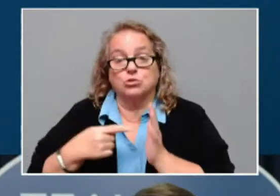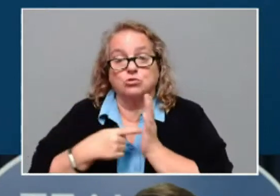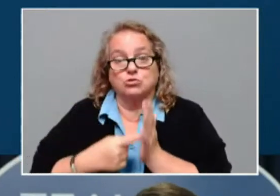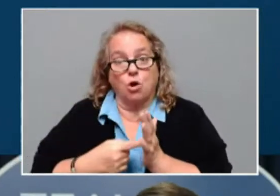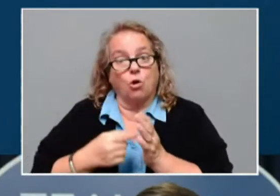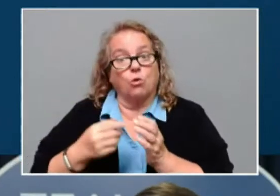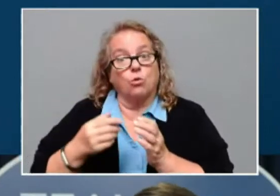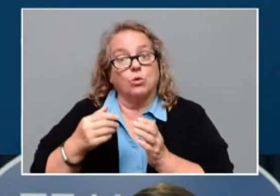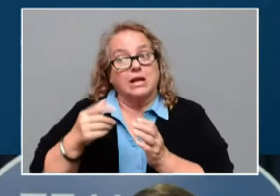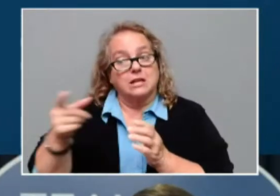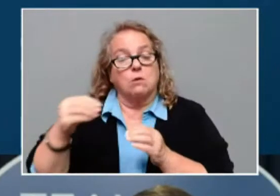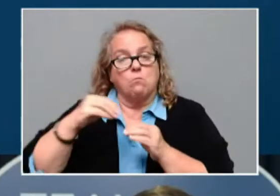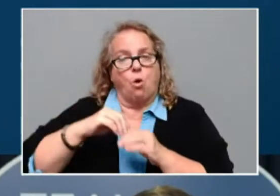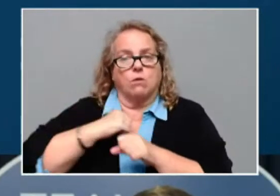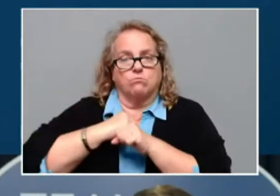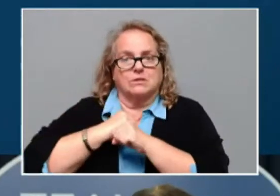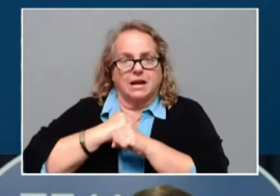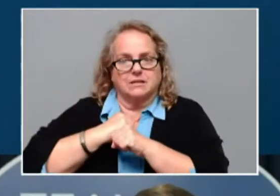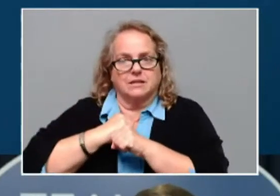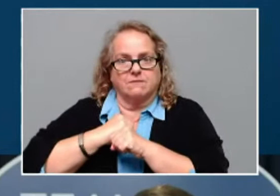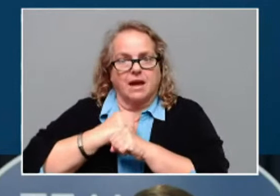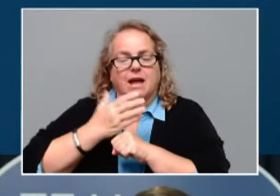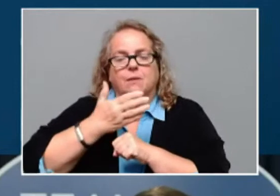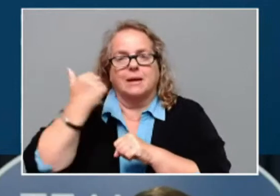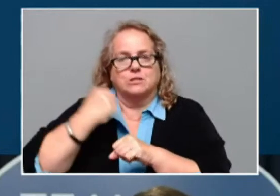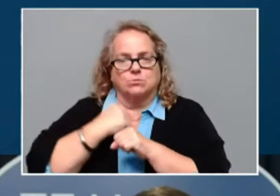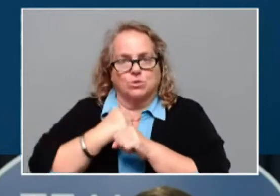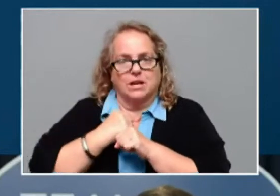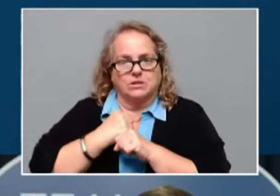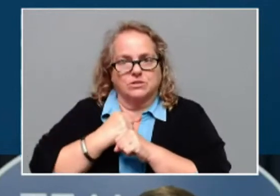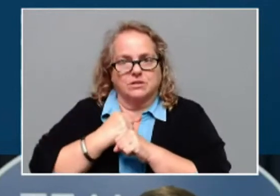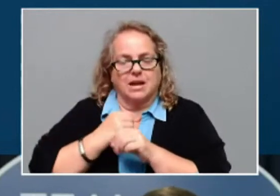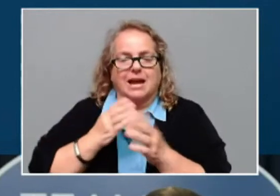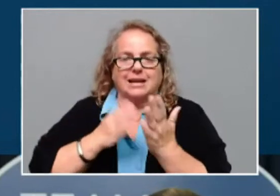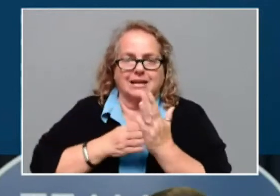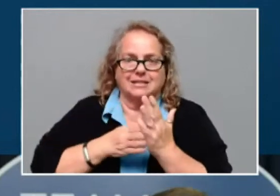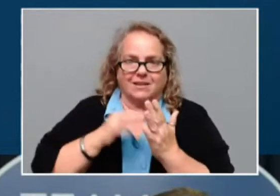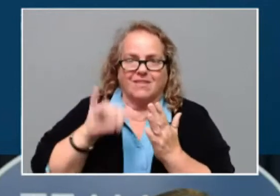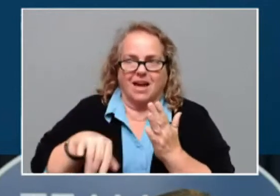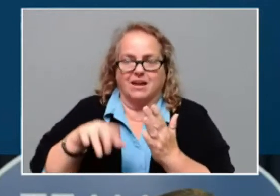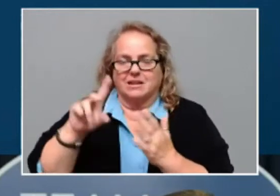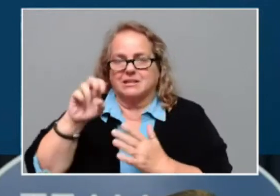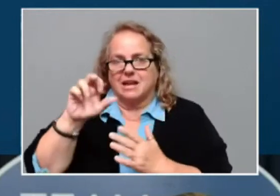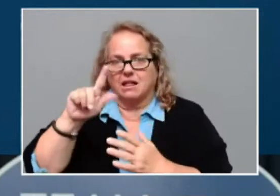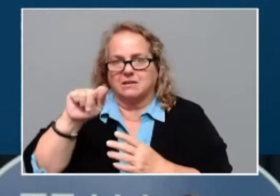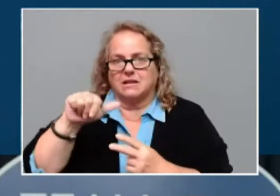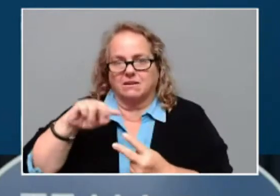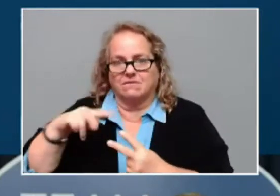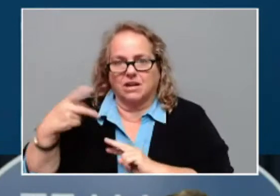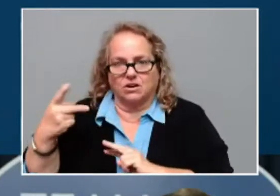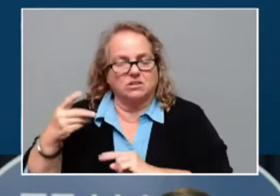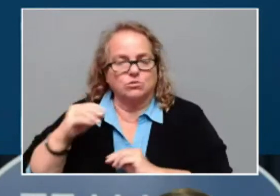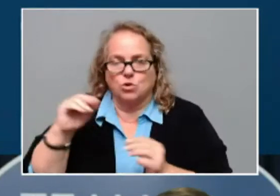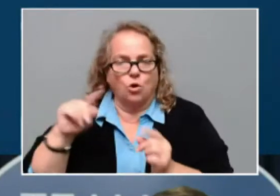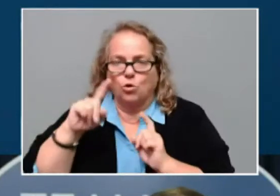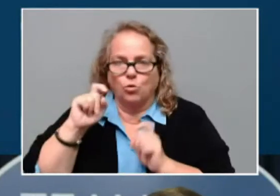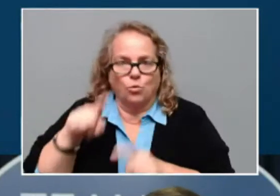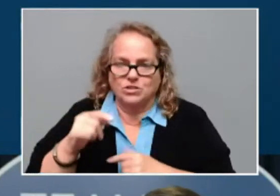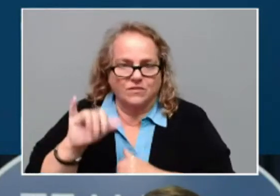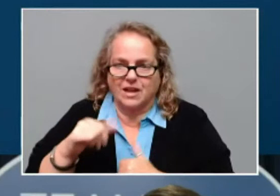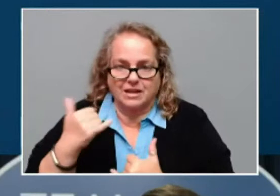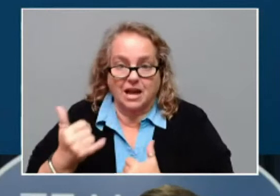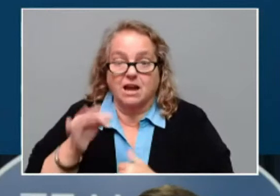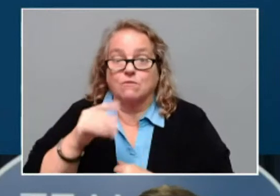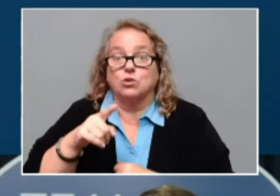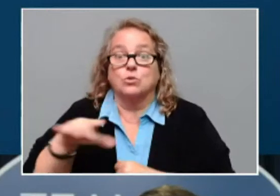response and thus the best protection against the Delta variant. I don't think that's questionable now. So if you've taken Moderna, you're still